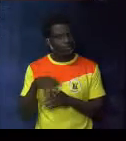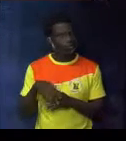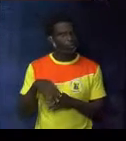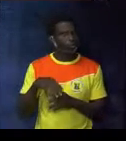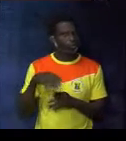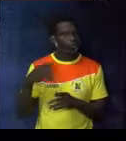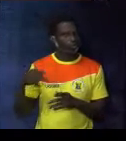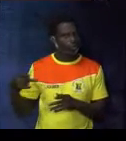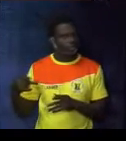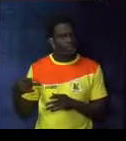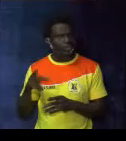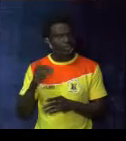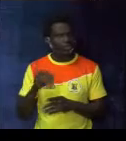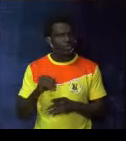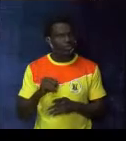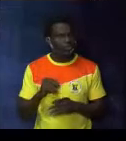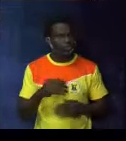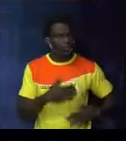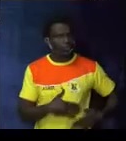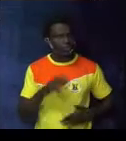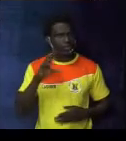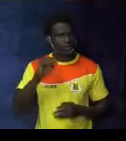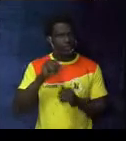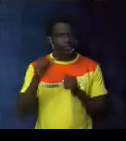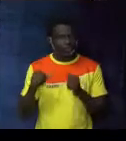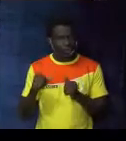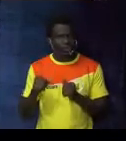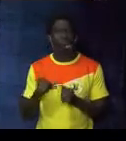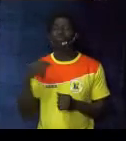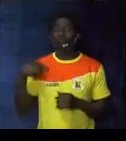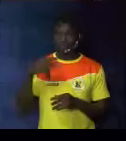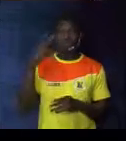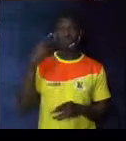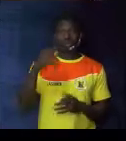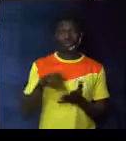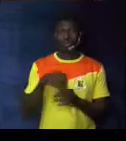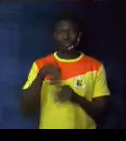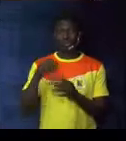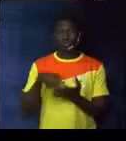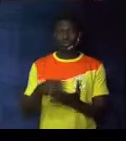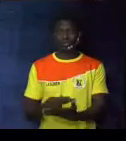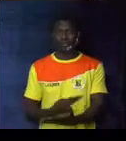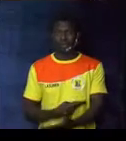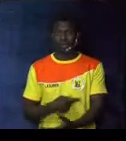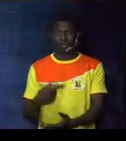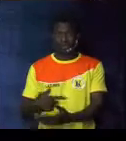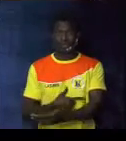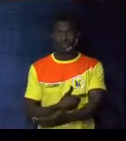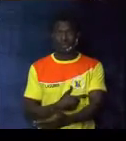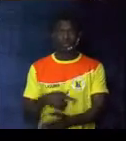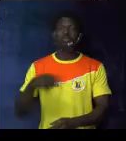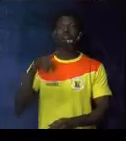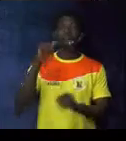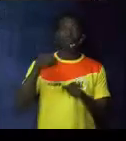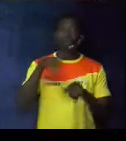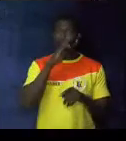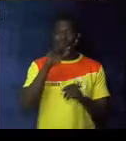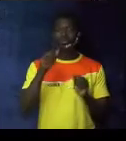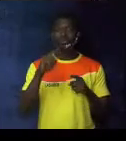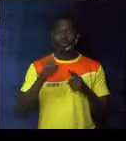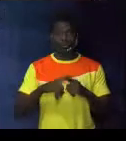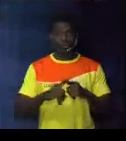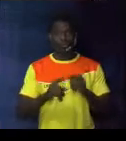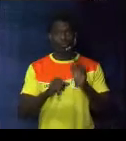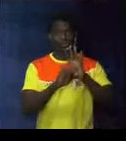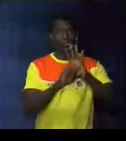I mean, no sides, no angles. Then what is there to study about a circle? We'll see about that in this lesson. You should also be able